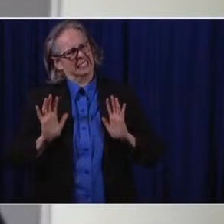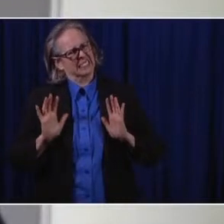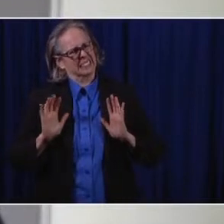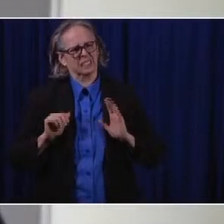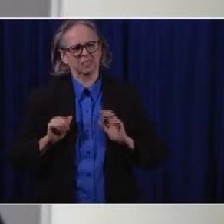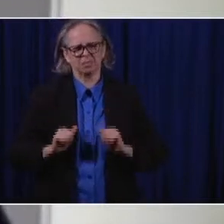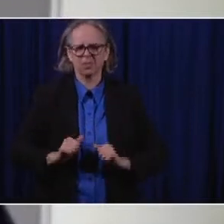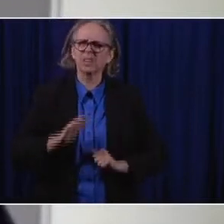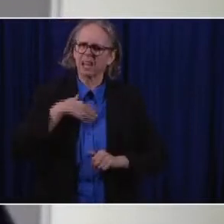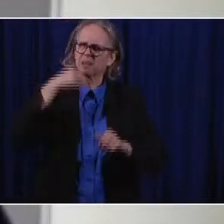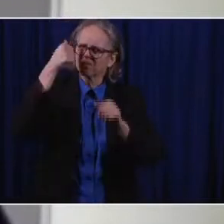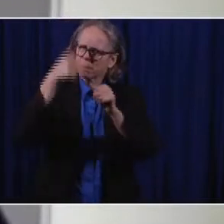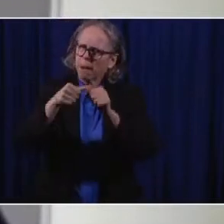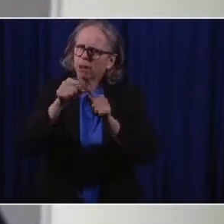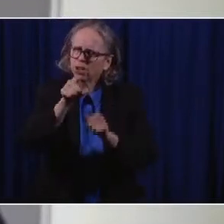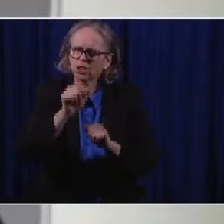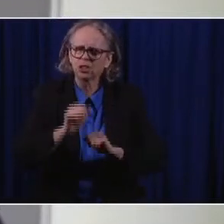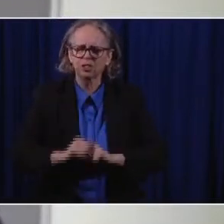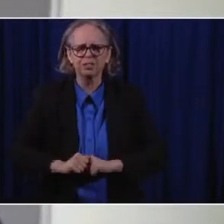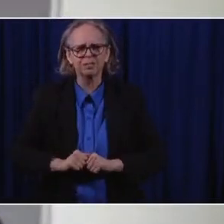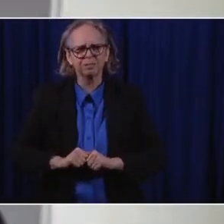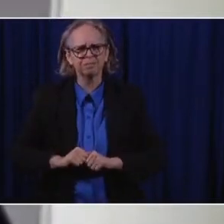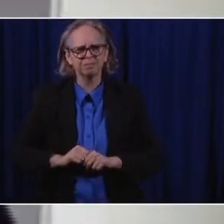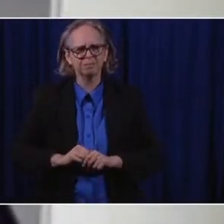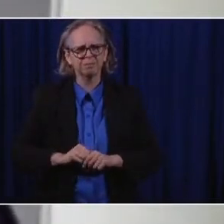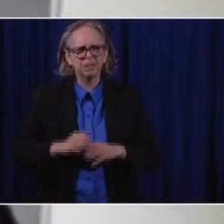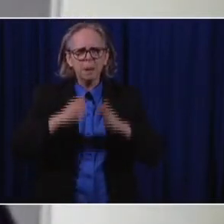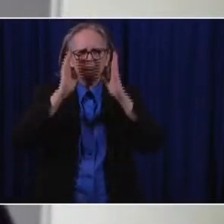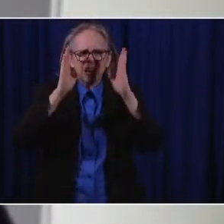would just say be more cautious of each other and